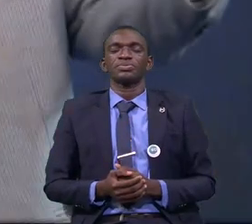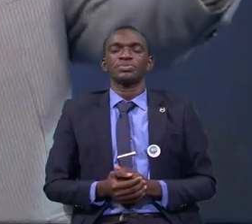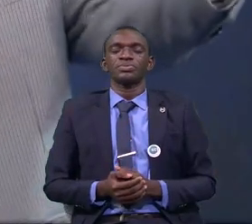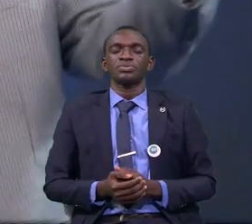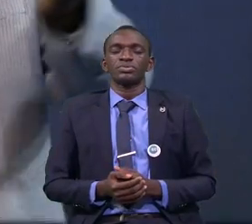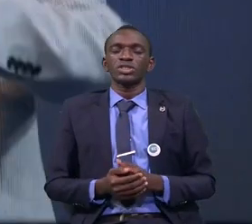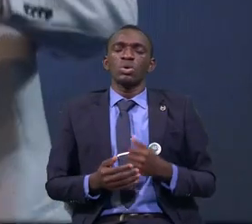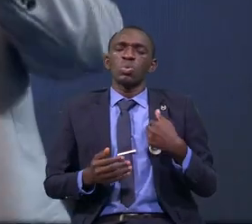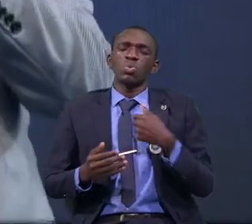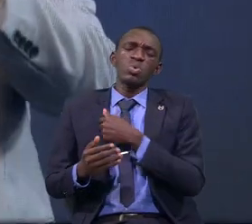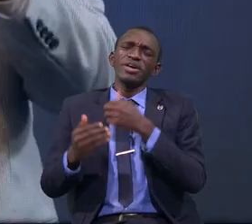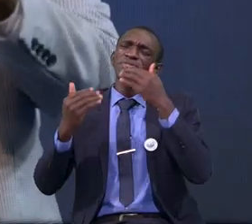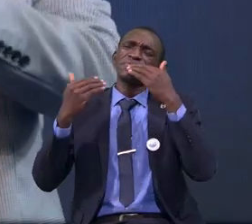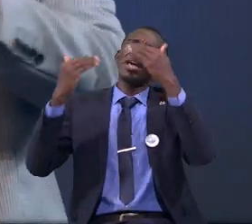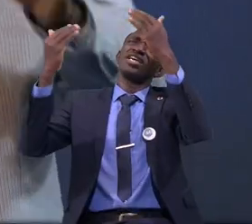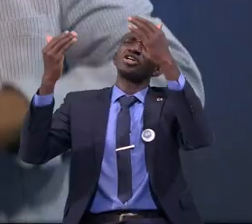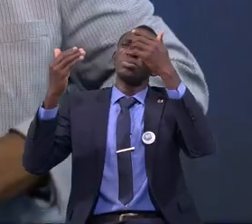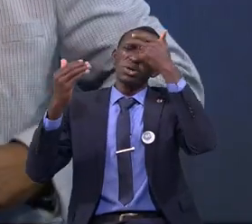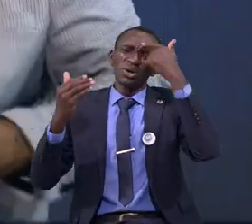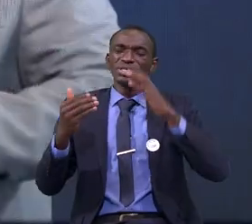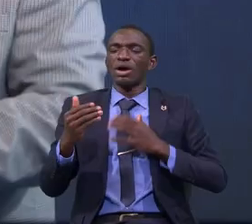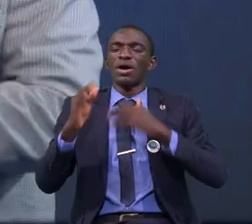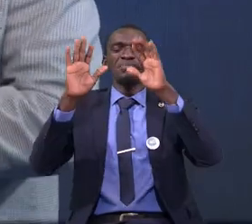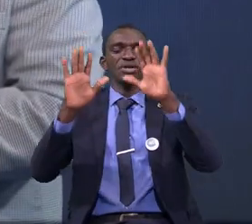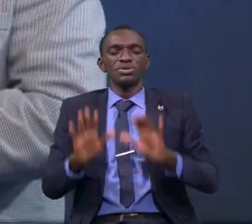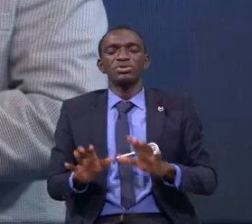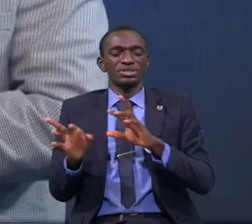We thank you because our miracle is ready.